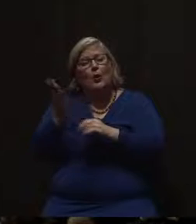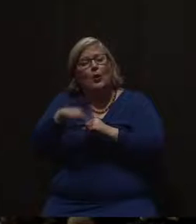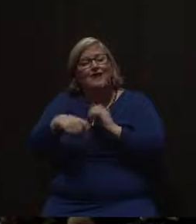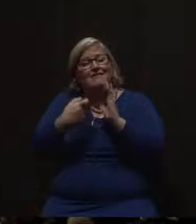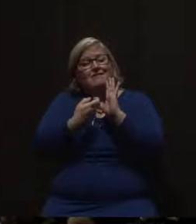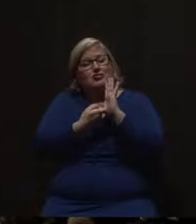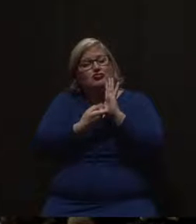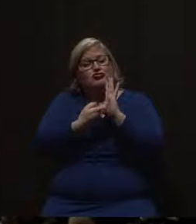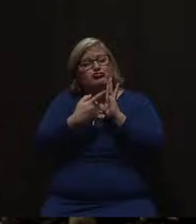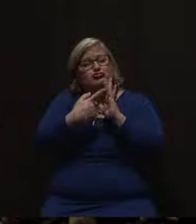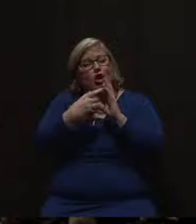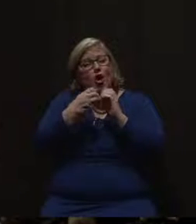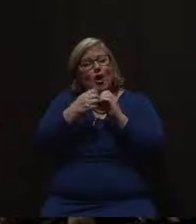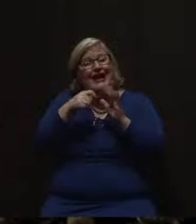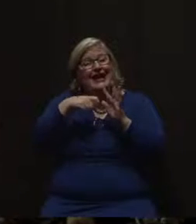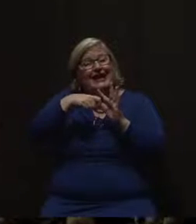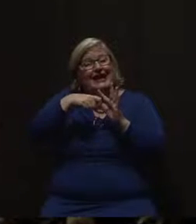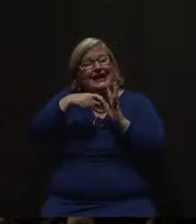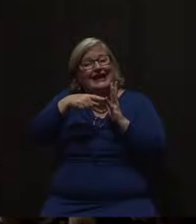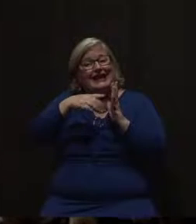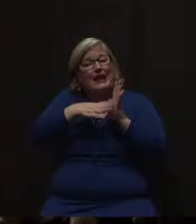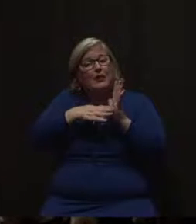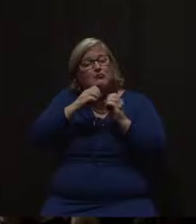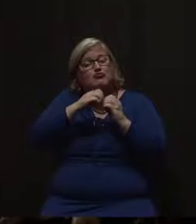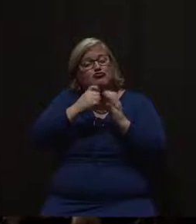Kimmerer. Robin Wall Kimmerer is a professor of